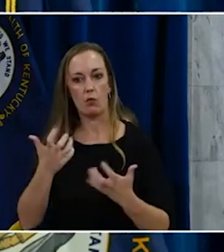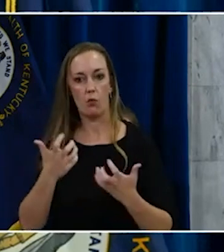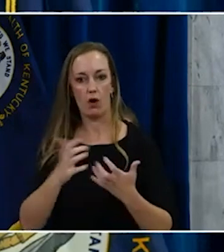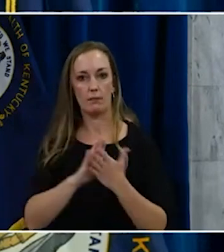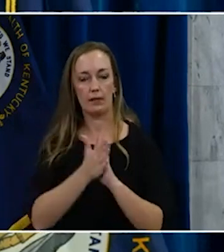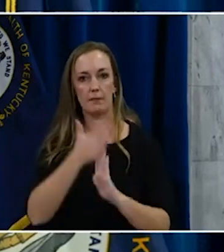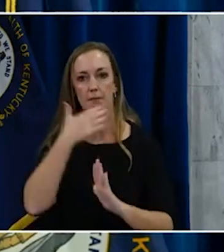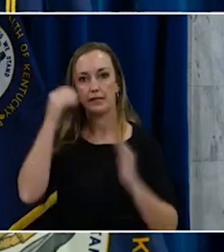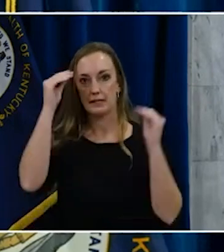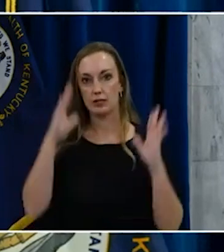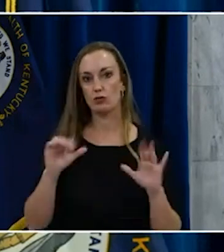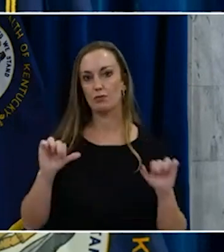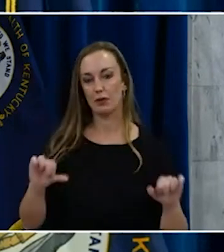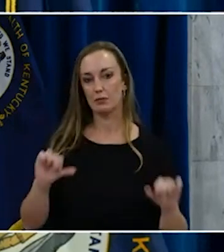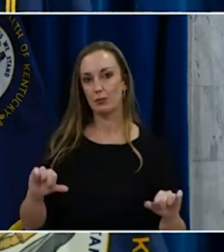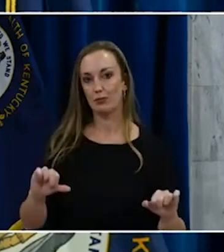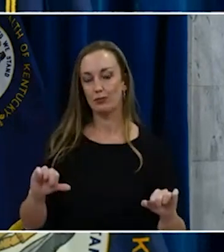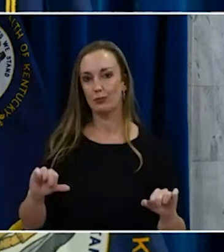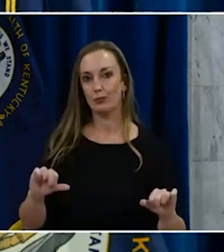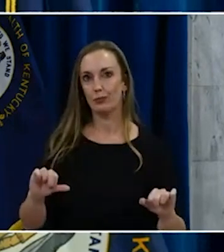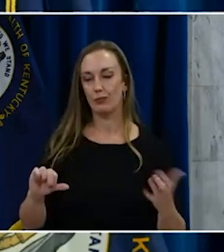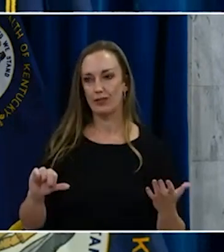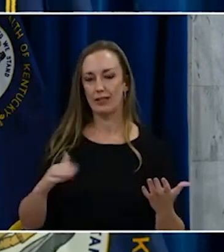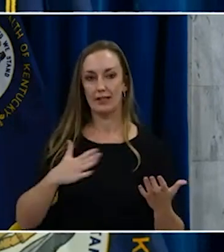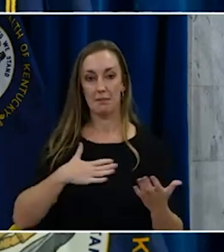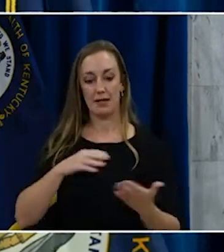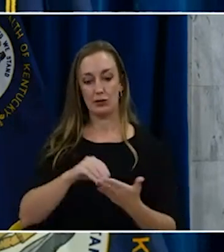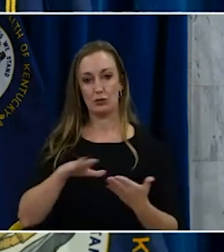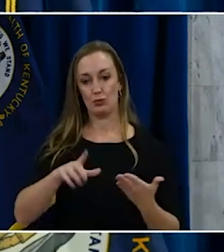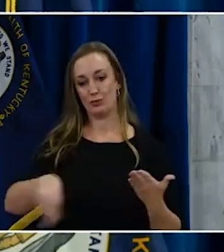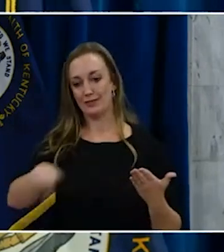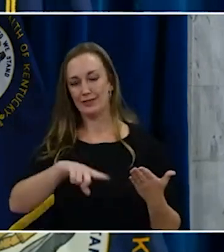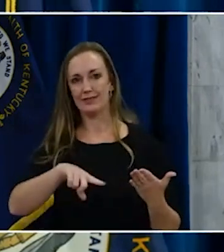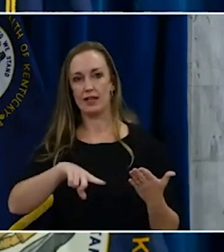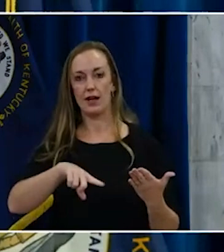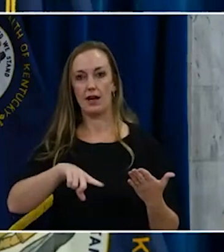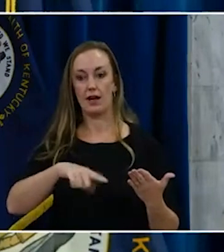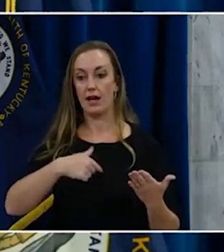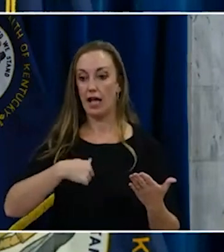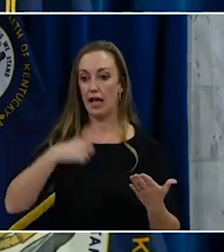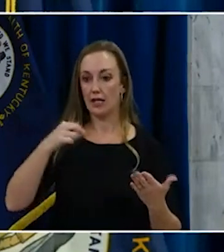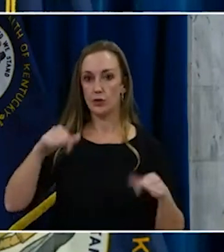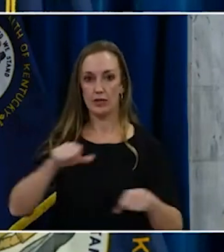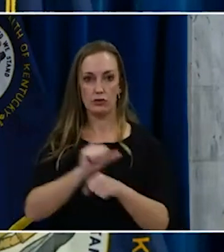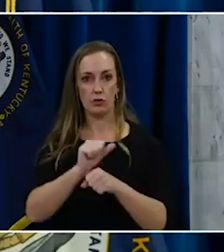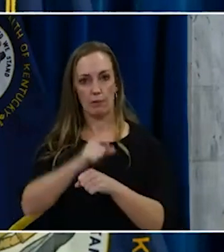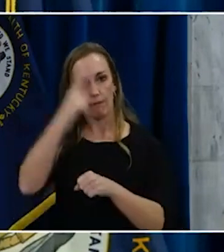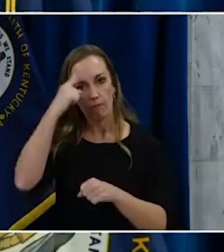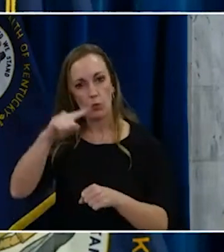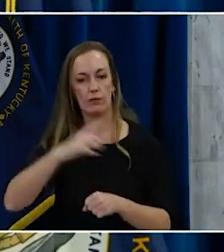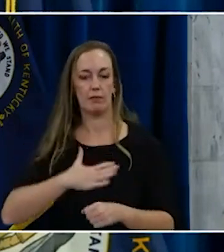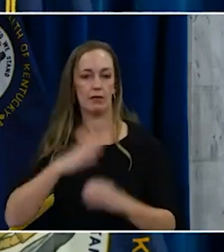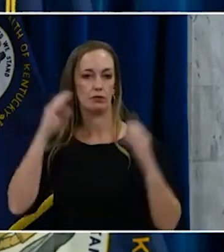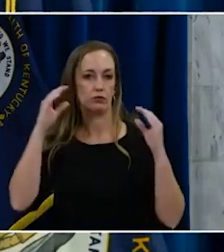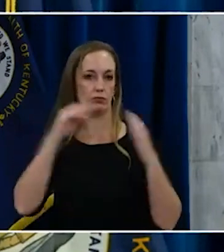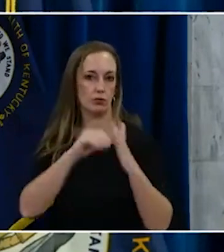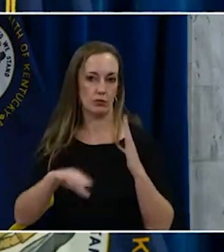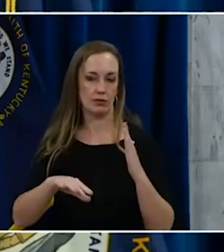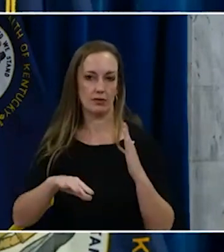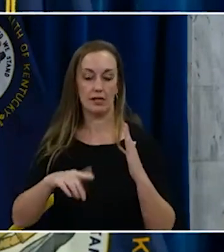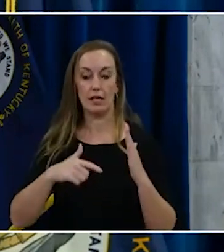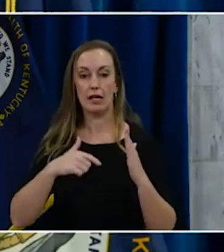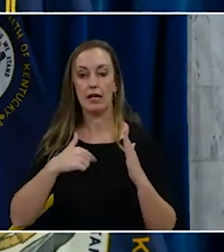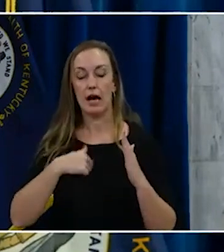teacher possible. And my students, I do this job for my students. I